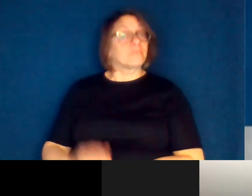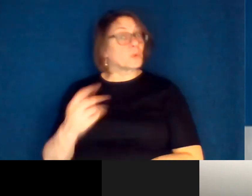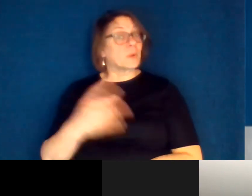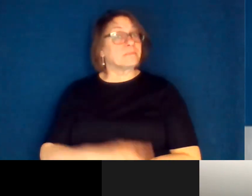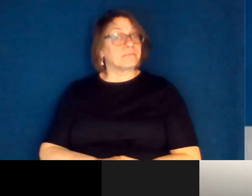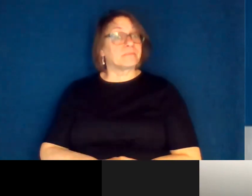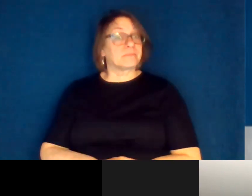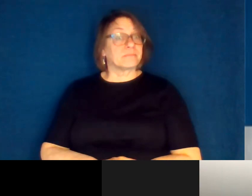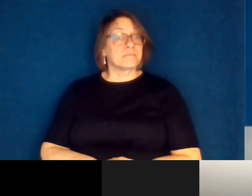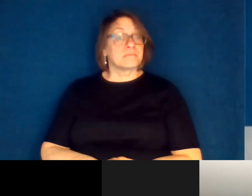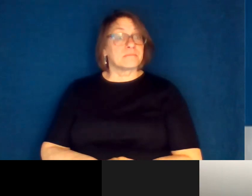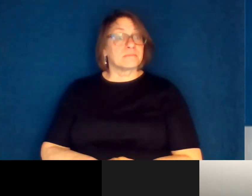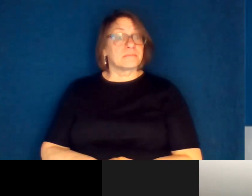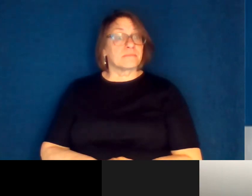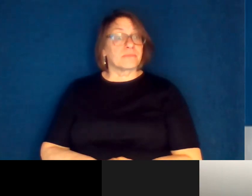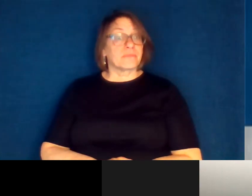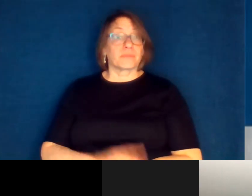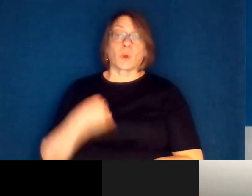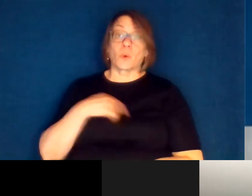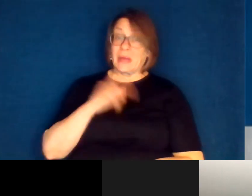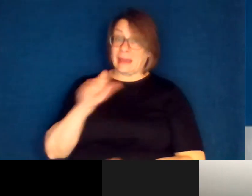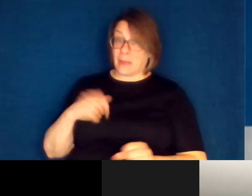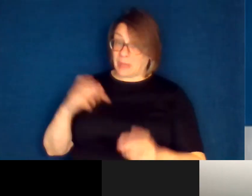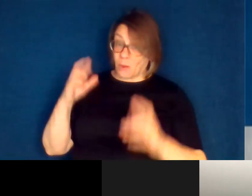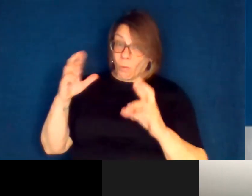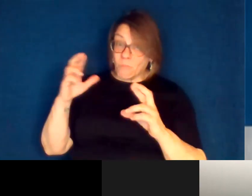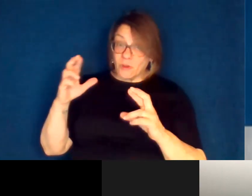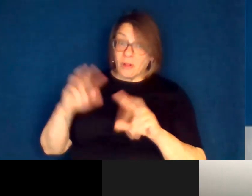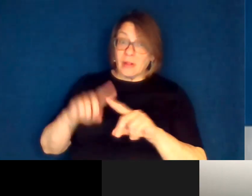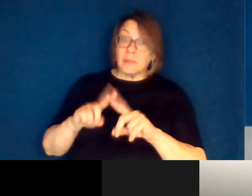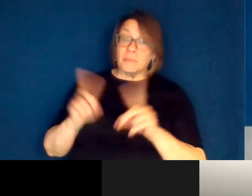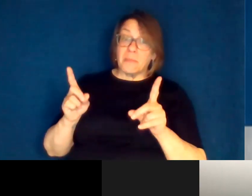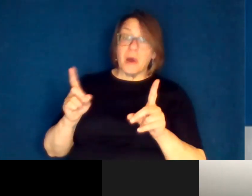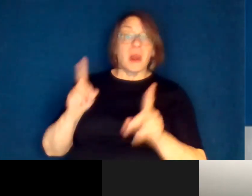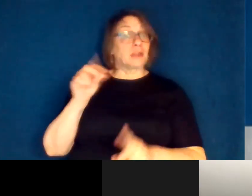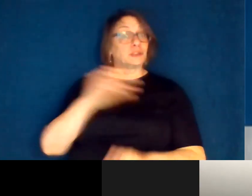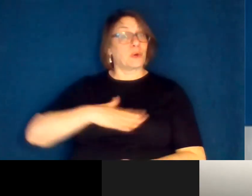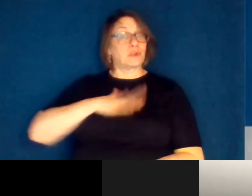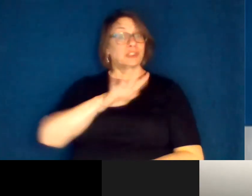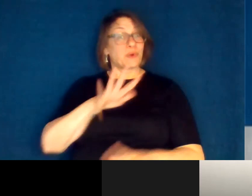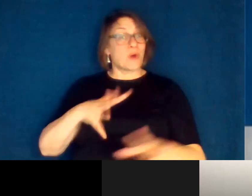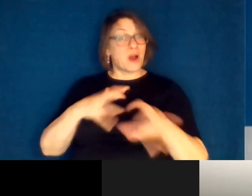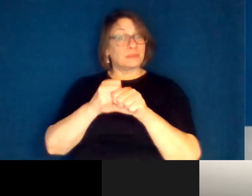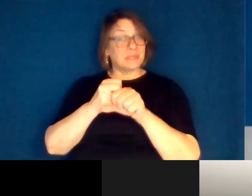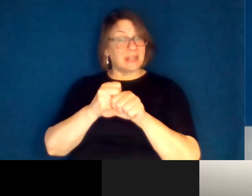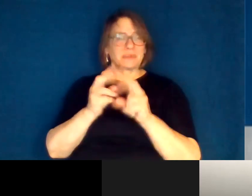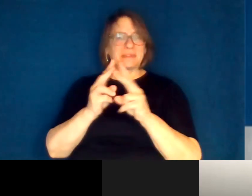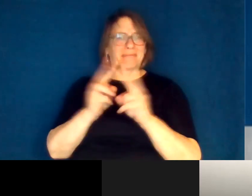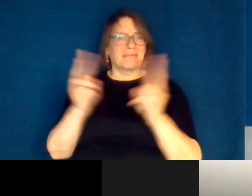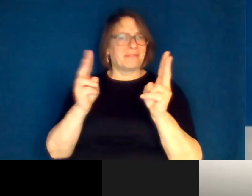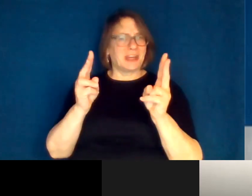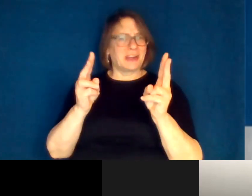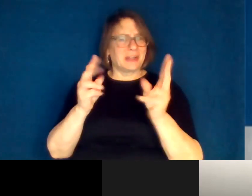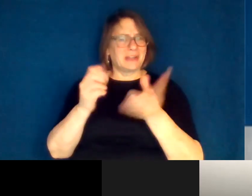Yeah. Well, I mean, we can be hopeful, but yeah, I do appreciate the update. It's really,